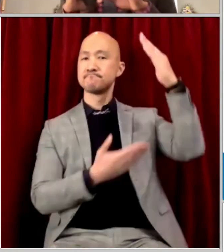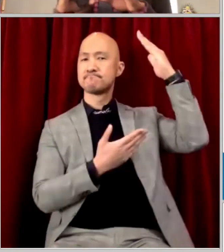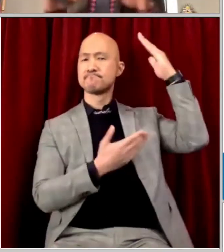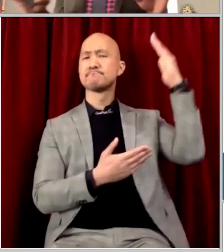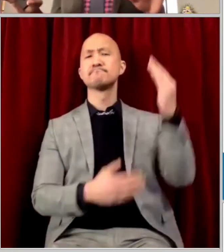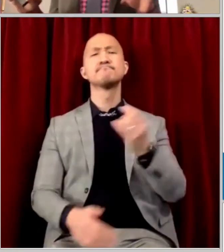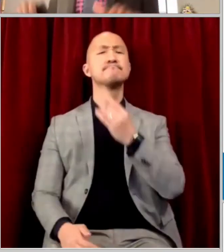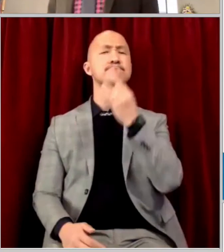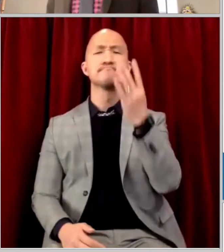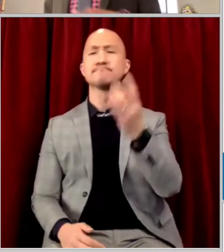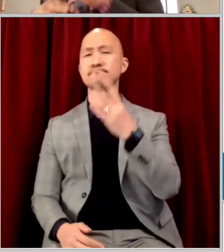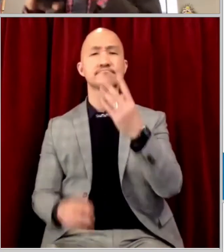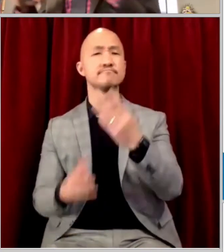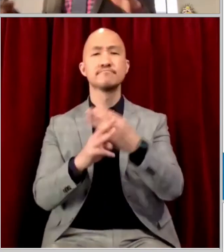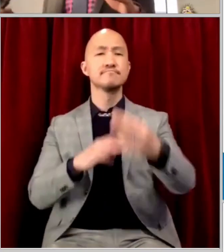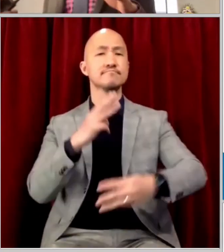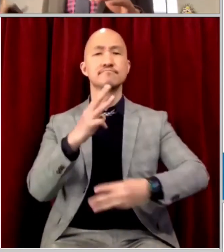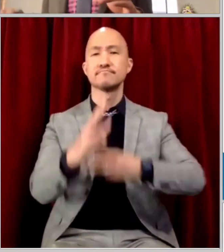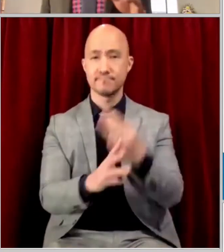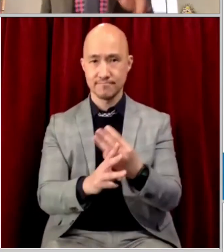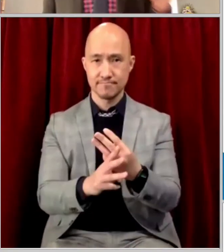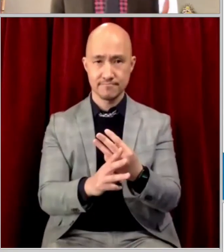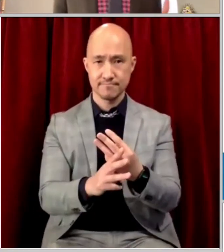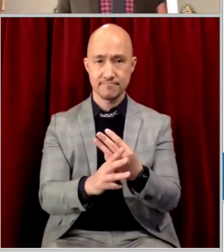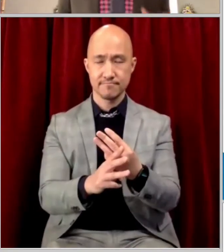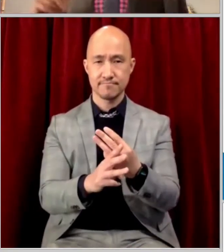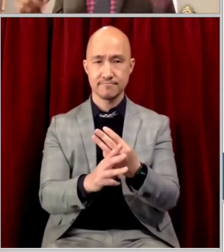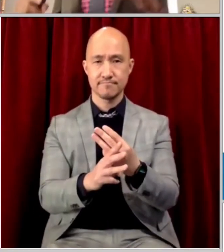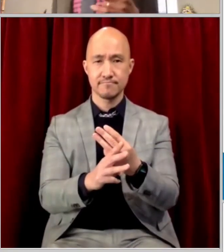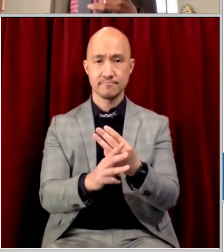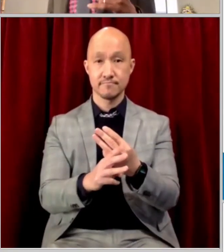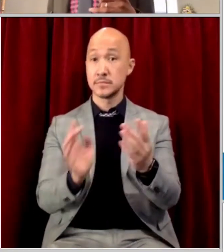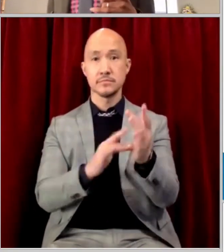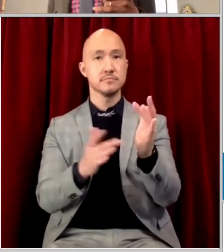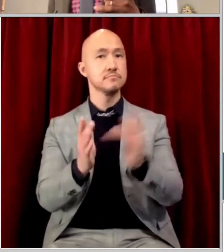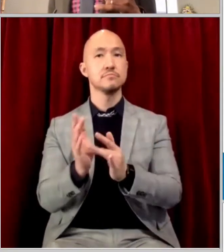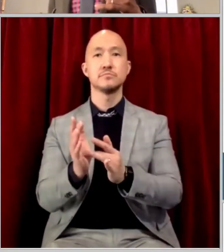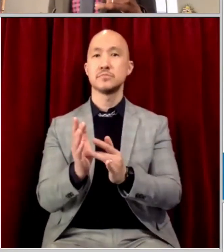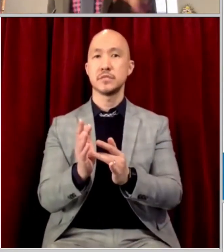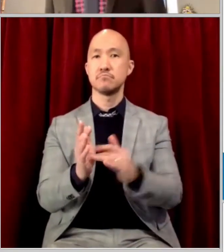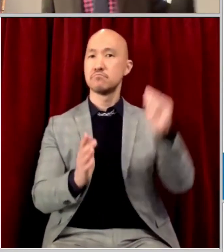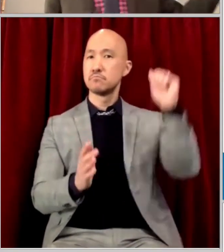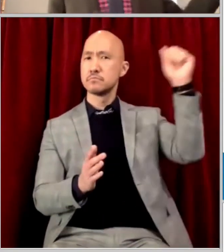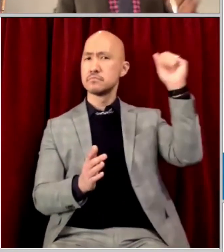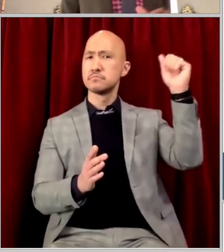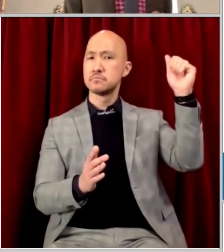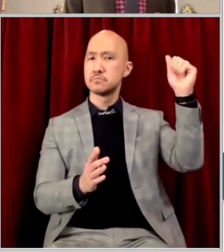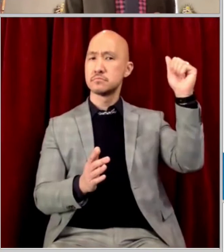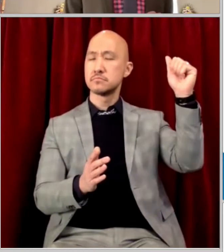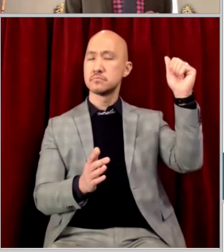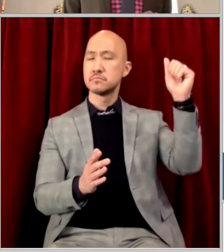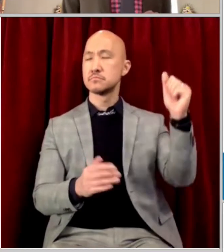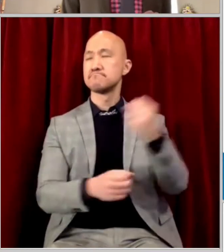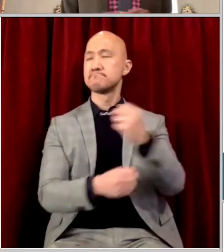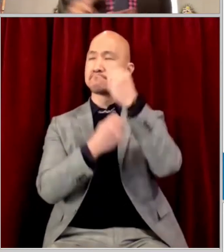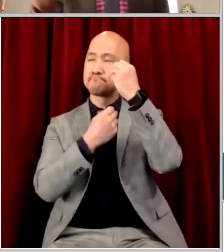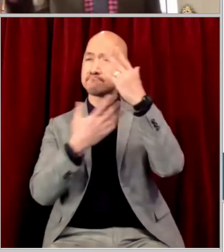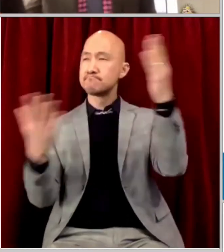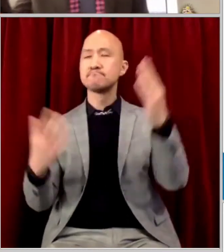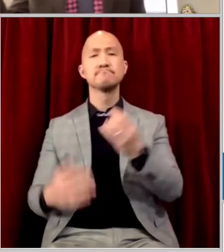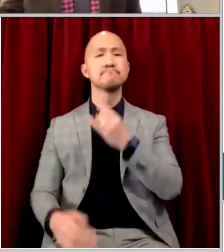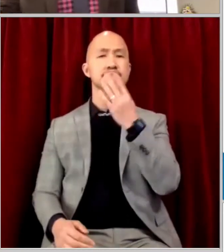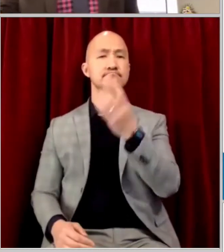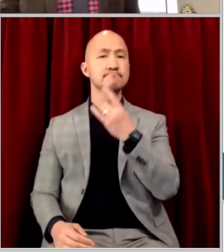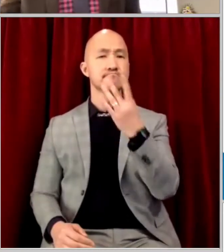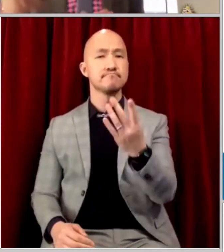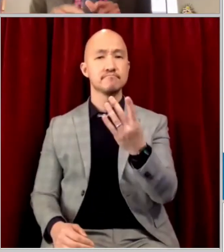earth, the most powerful human being who's ever lived, died, and resurrected, says that he is the light of the world. And then what